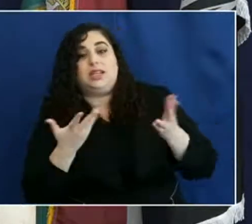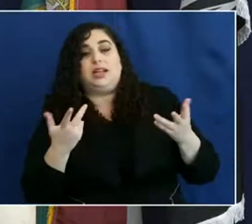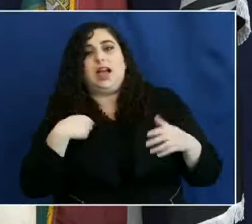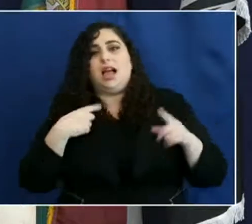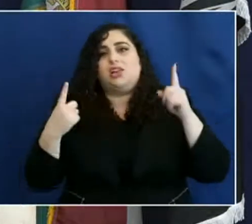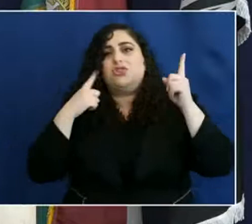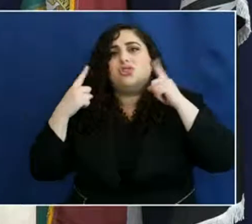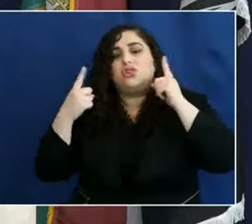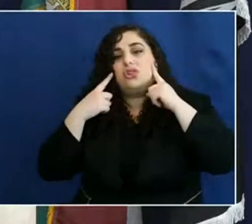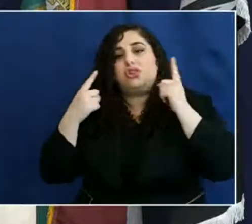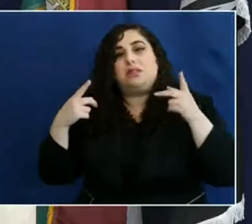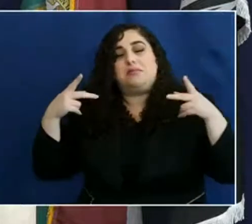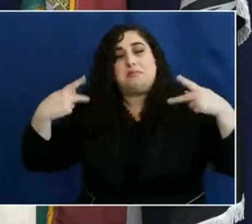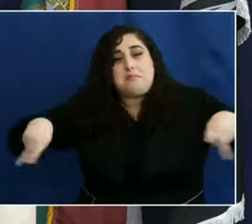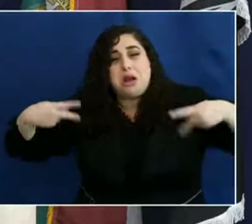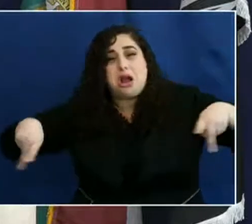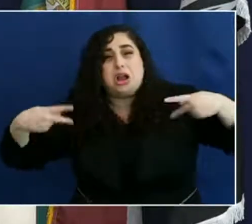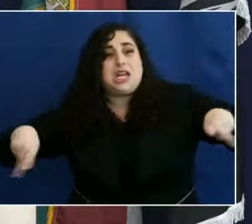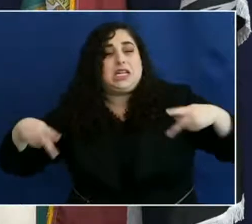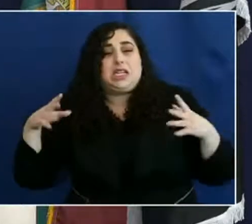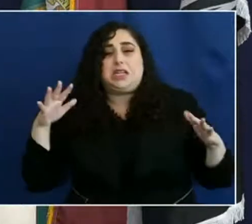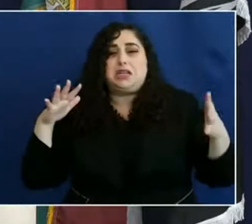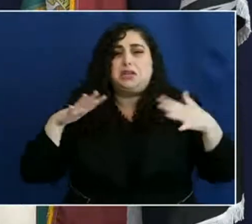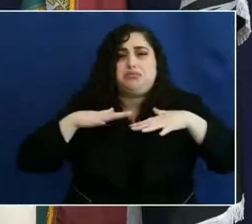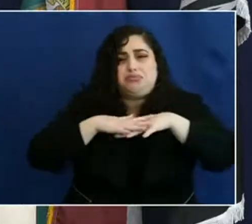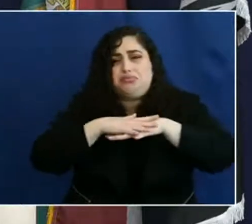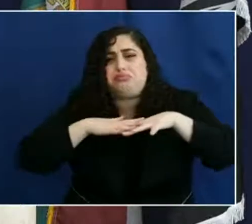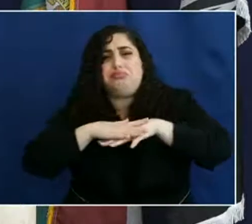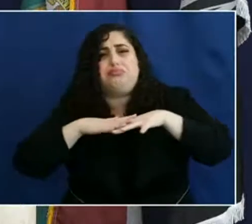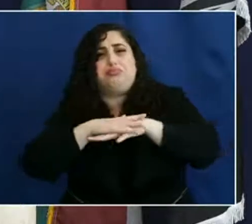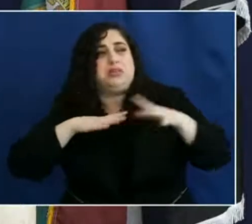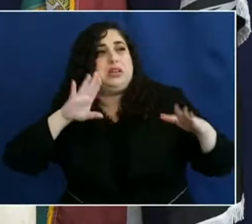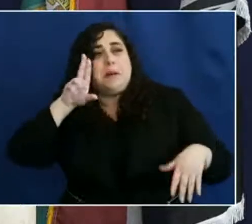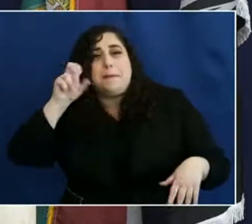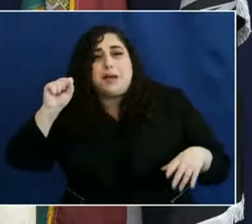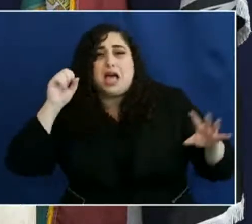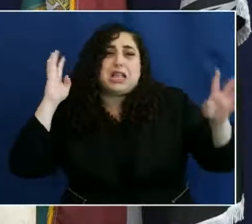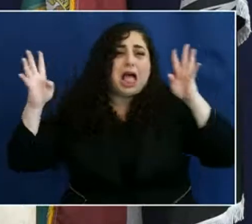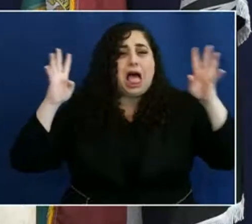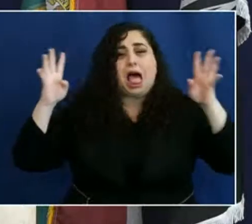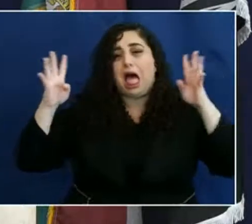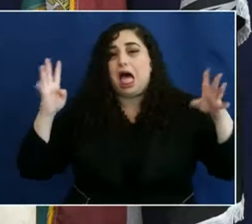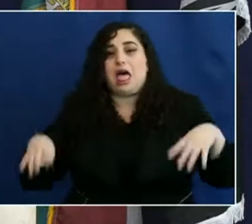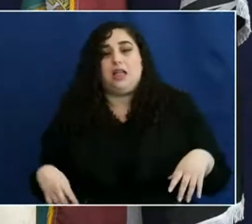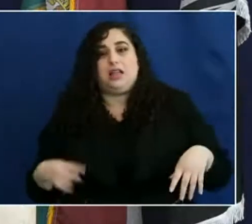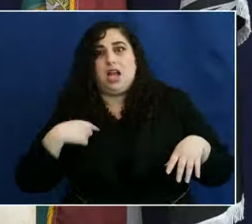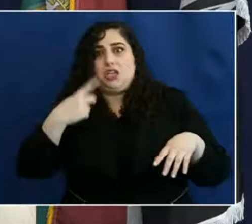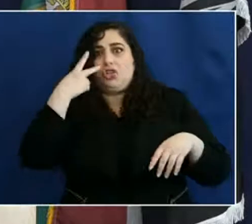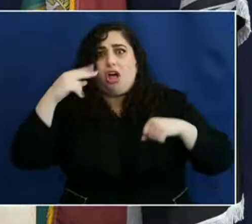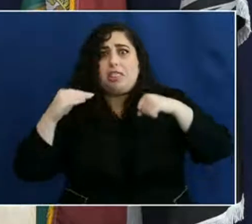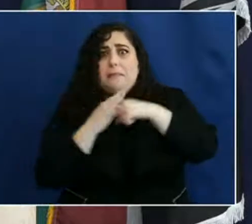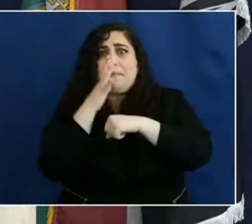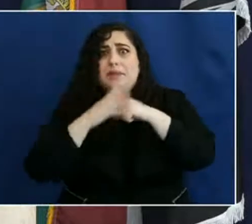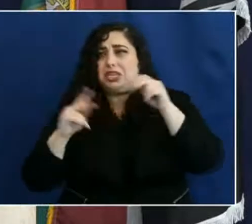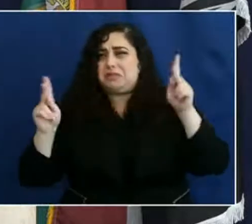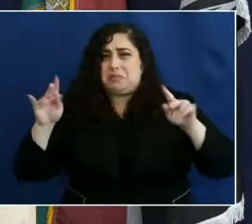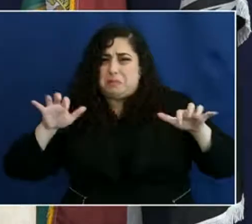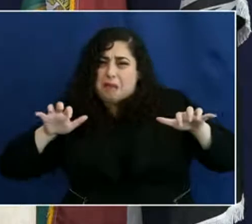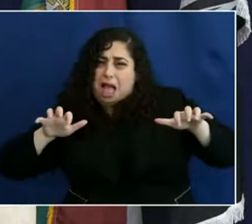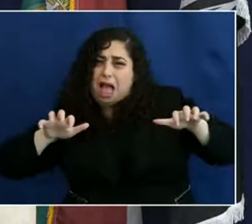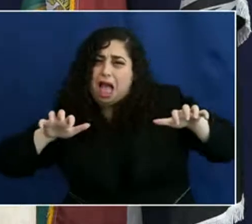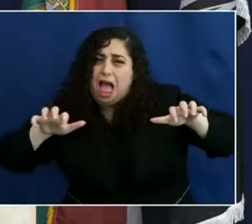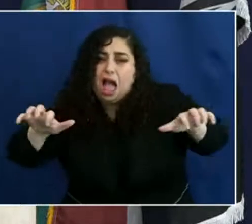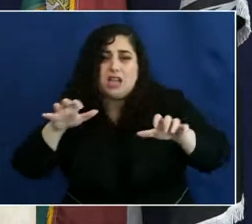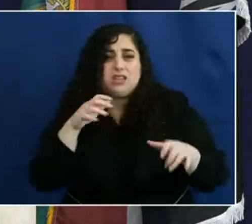dog. You know, people are out. They're enjoying it. You saw any of our footage of the beaches. People are out on the beach. We know more people are going through